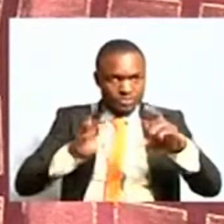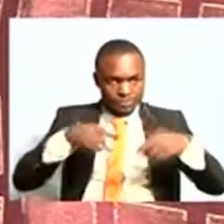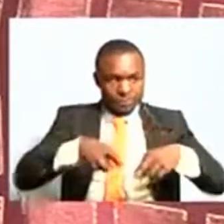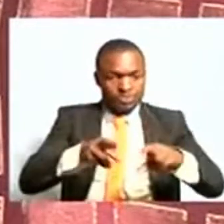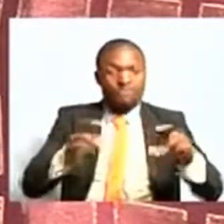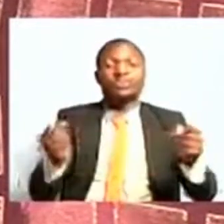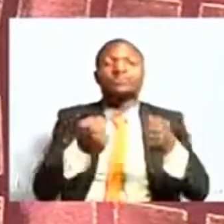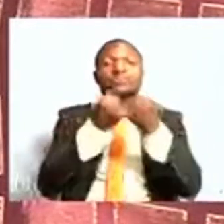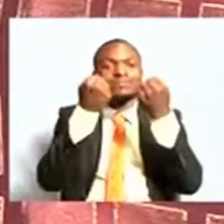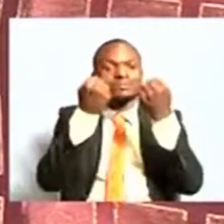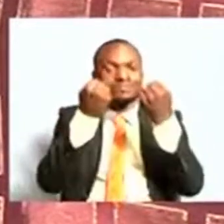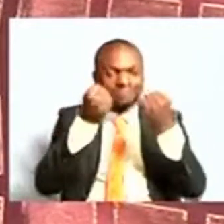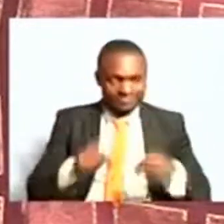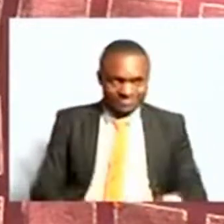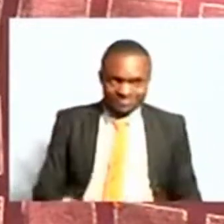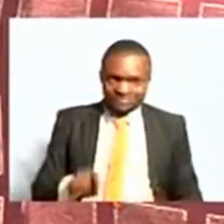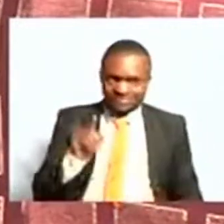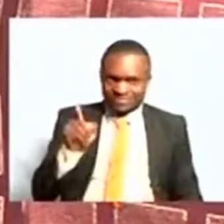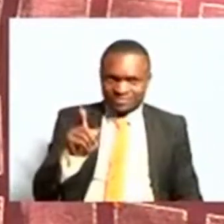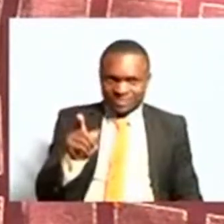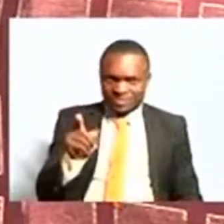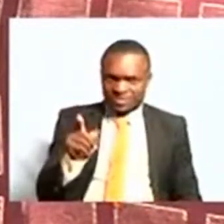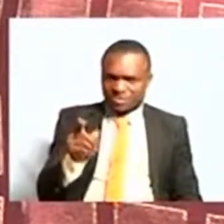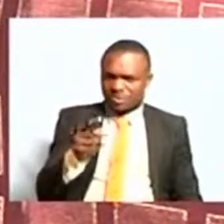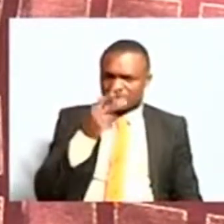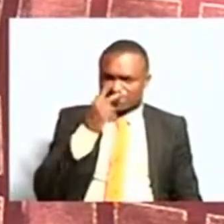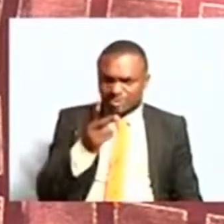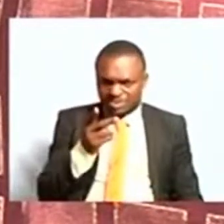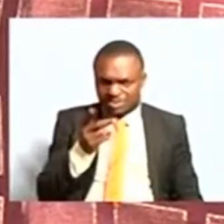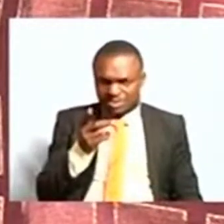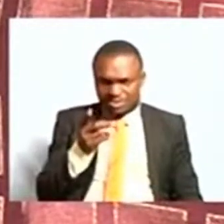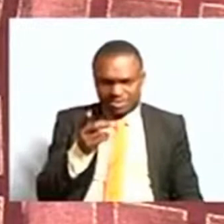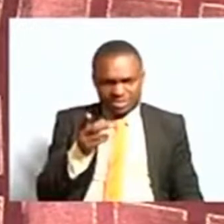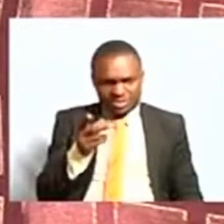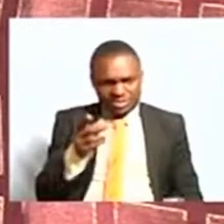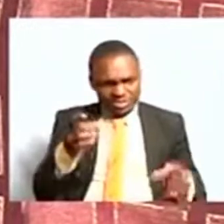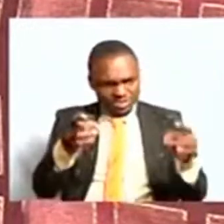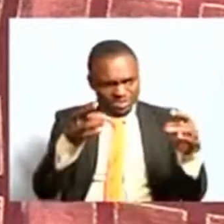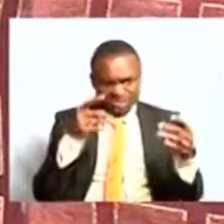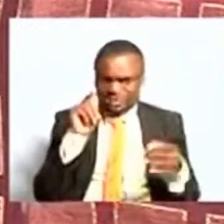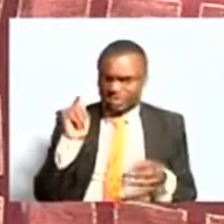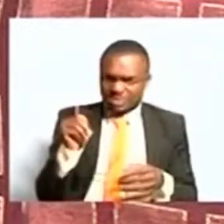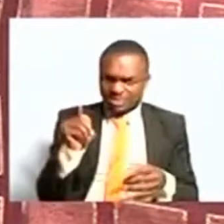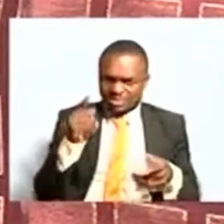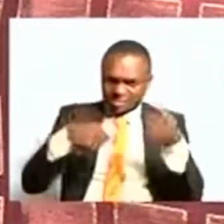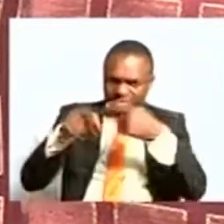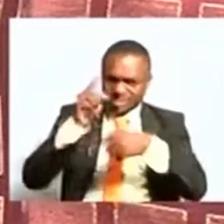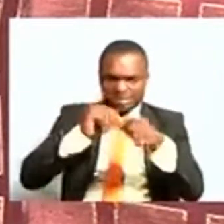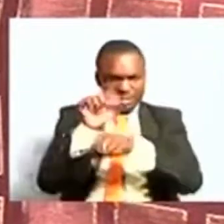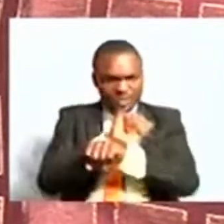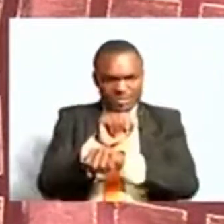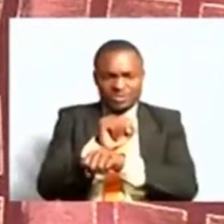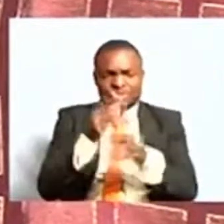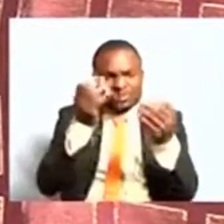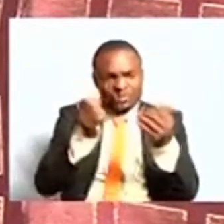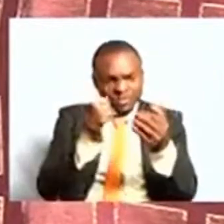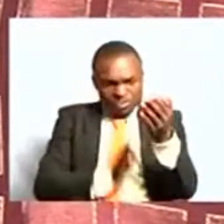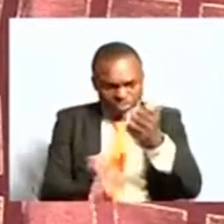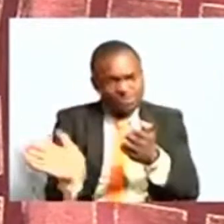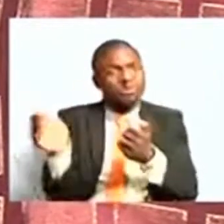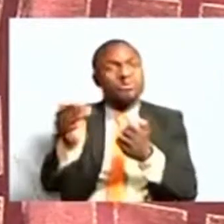traffic accidents. So you underestimate the speed probably of an oncoming vehicle when you're trying to